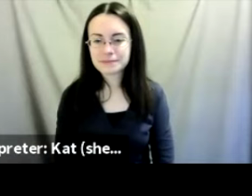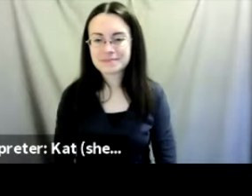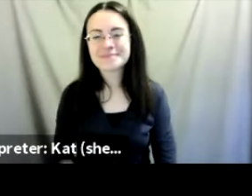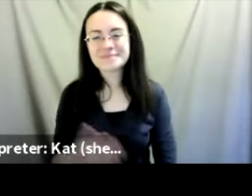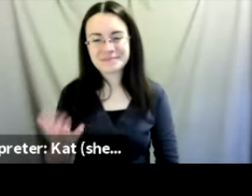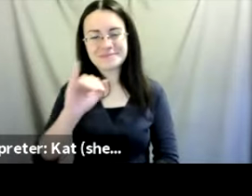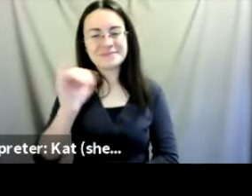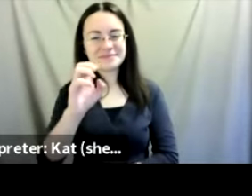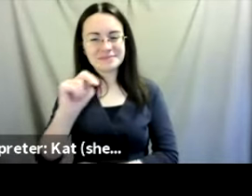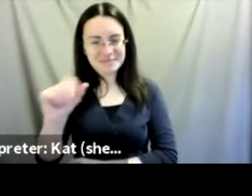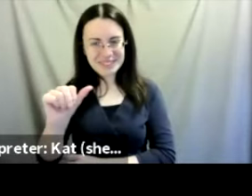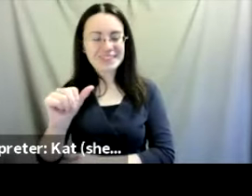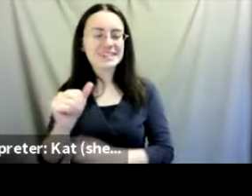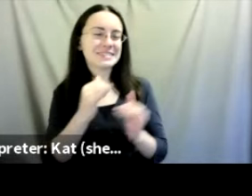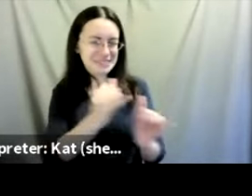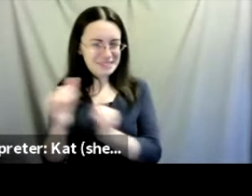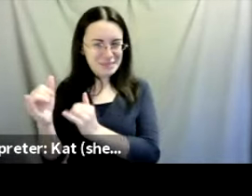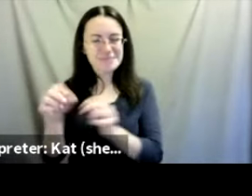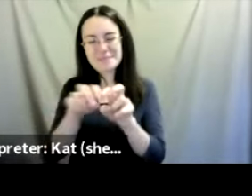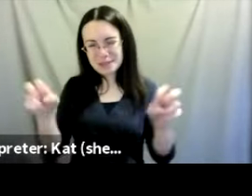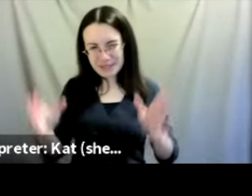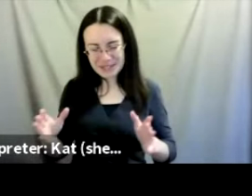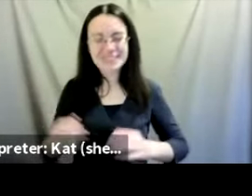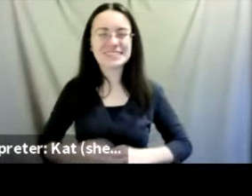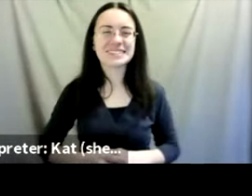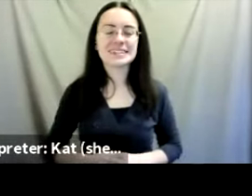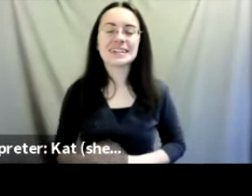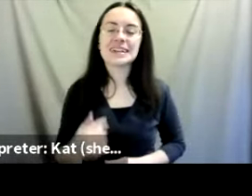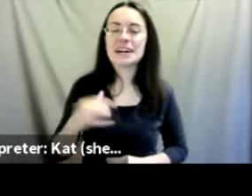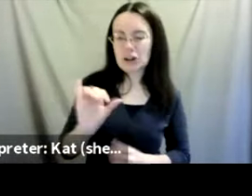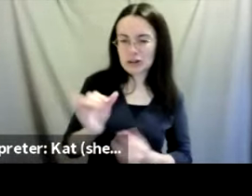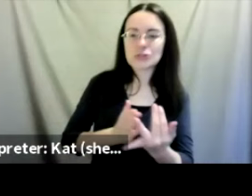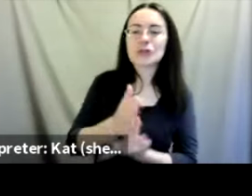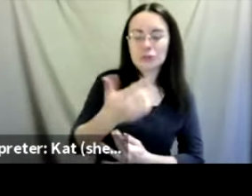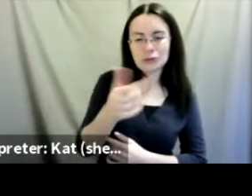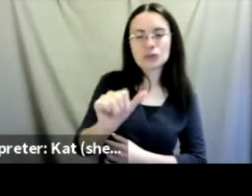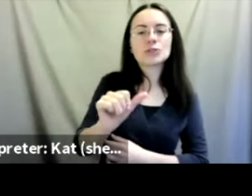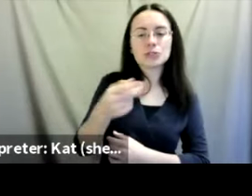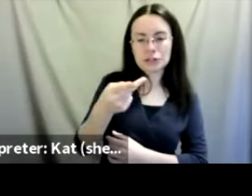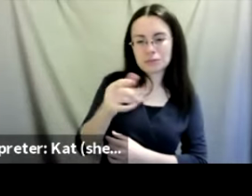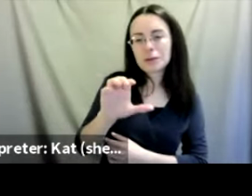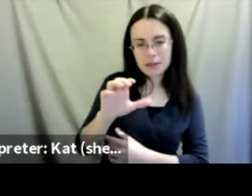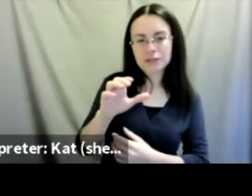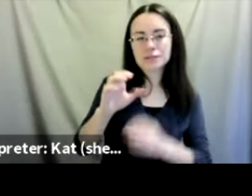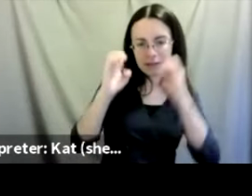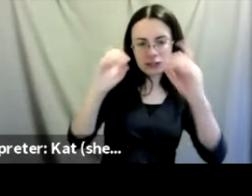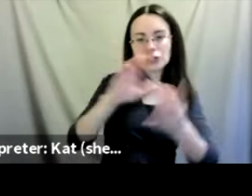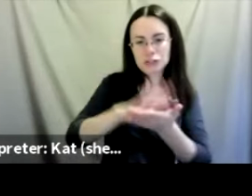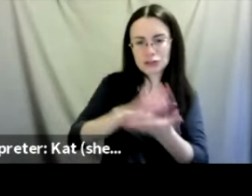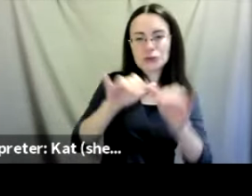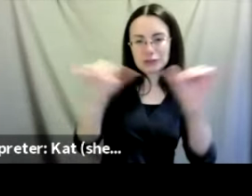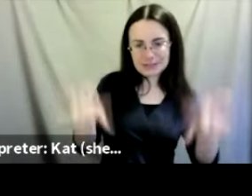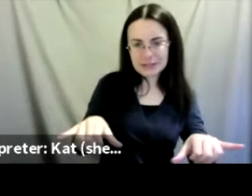Similar to my other group members, I also went through the Georgia public education school system. I only